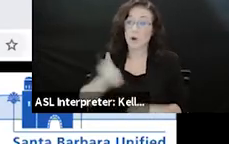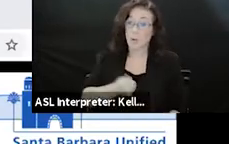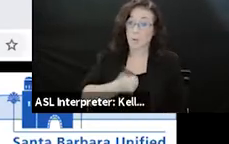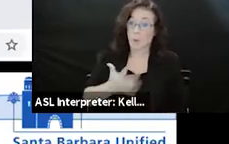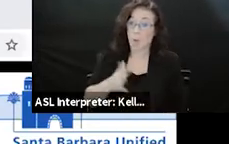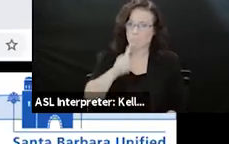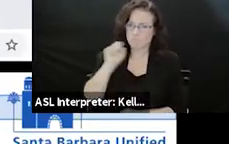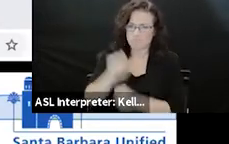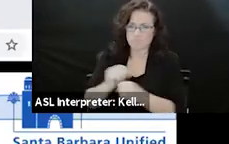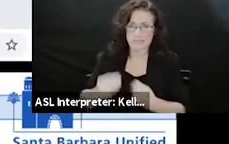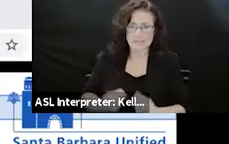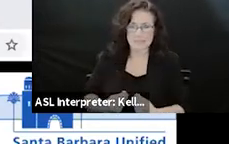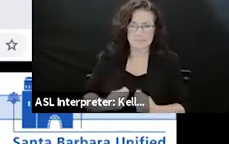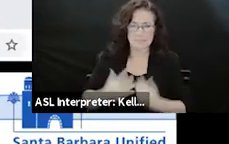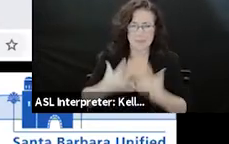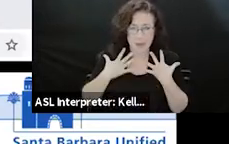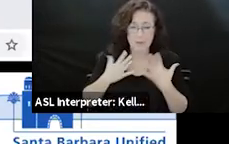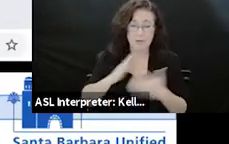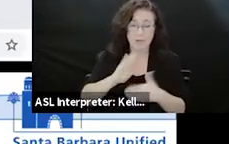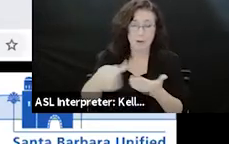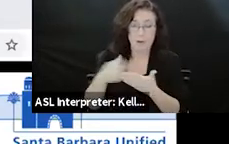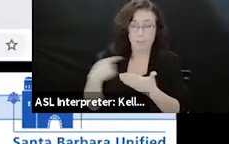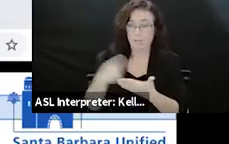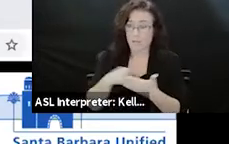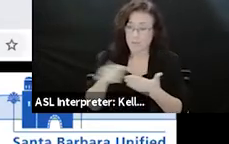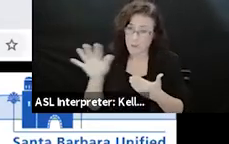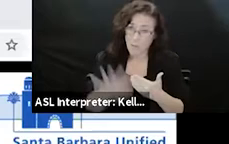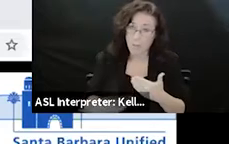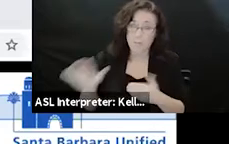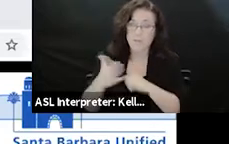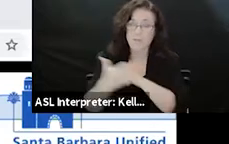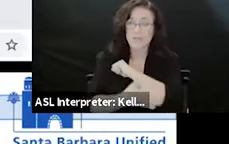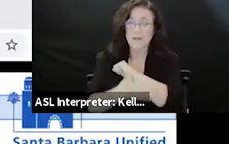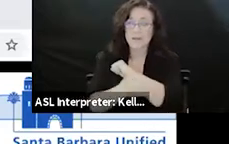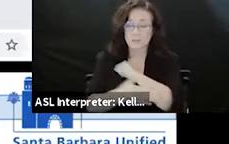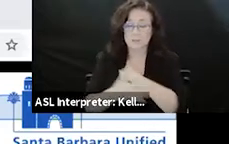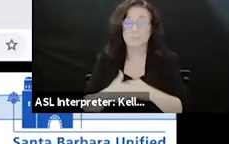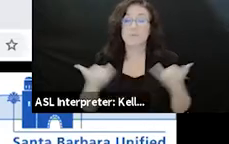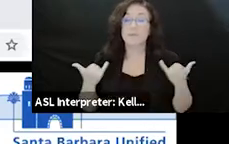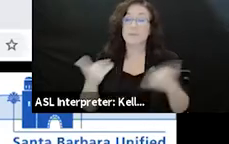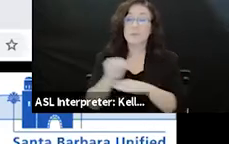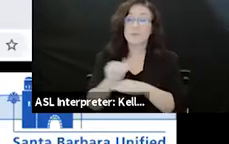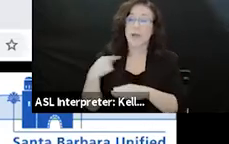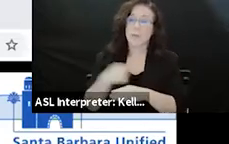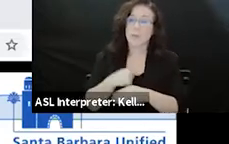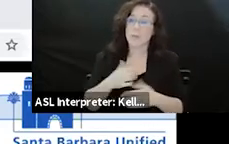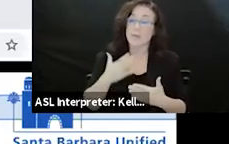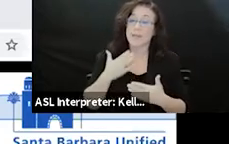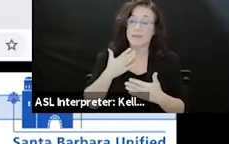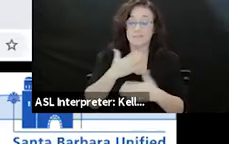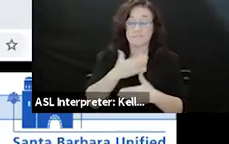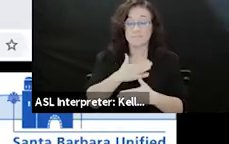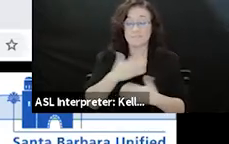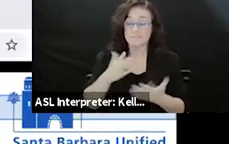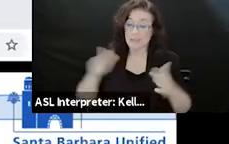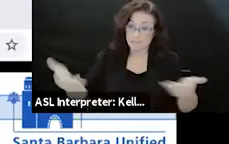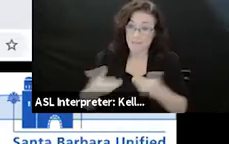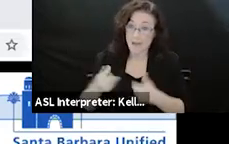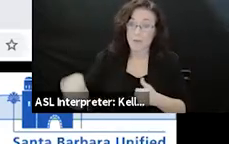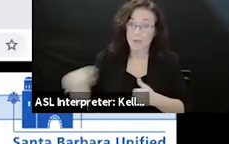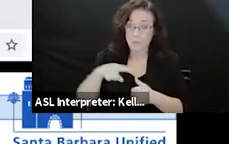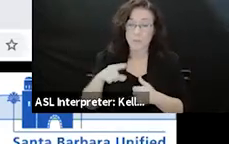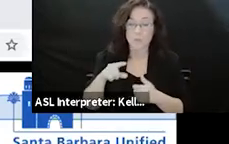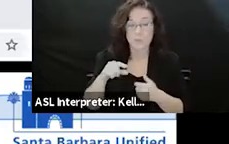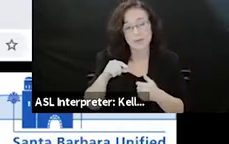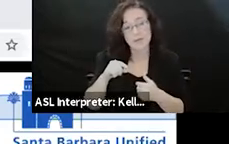as a nation and even across the globe tonight board members we invite you to join us in rece or to to recite to